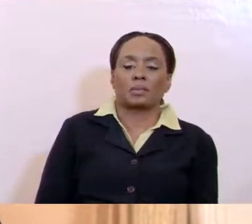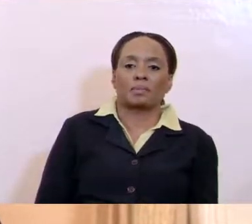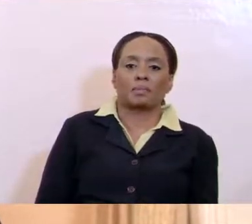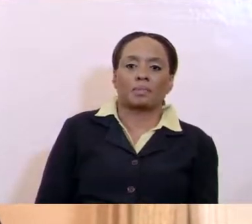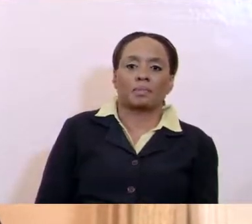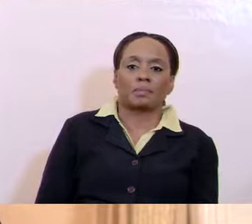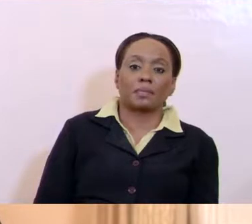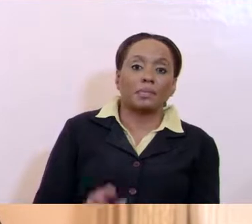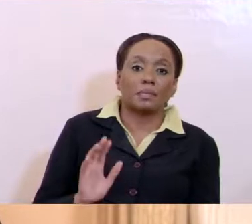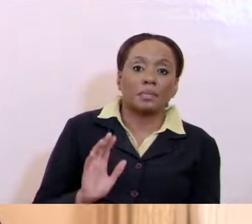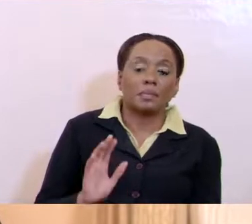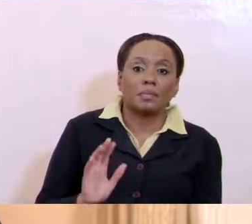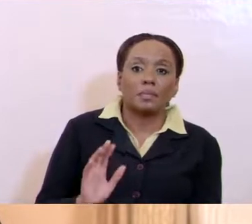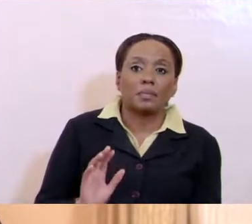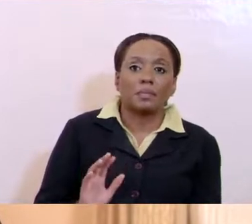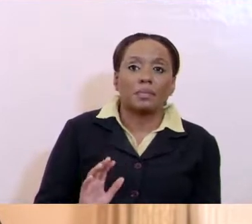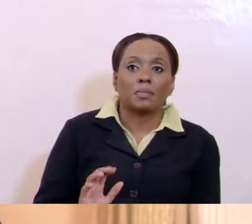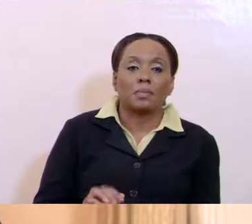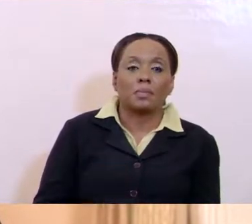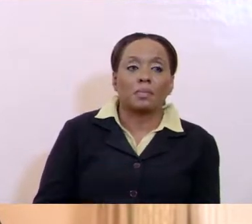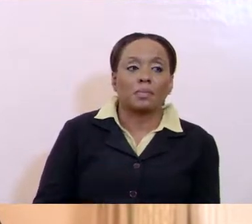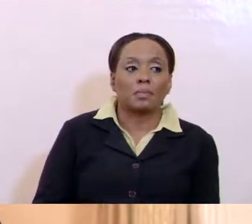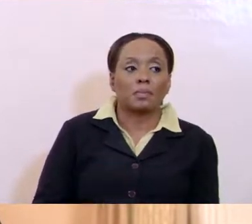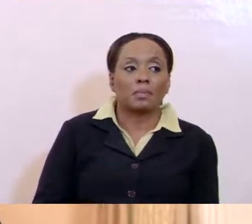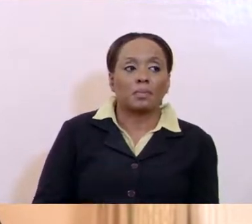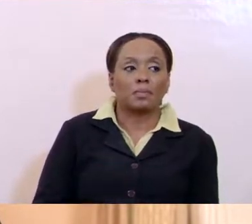I'm sorry?